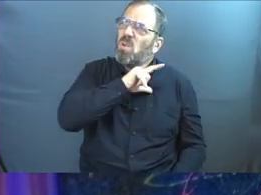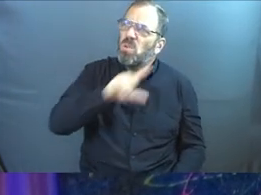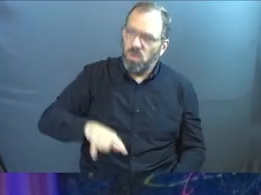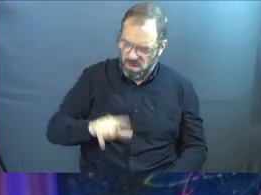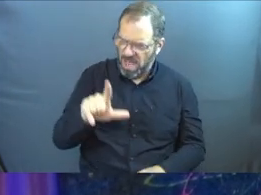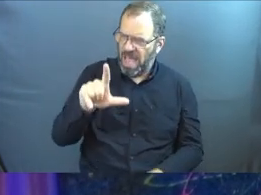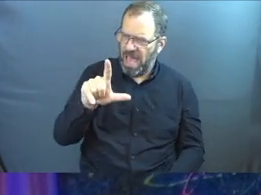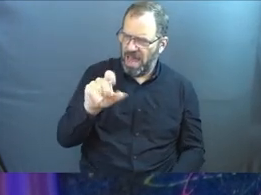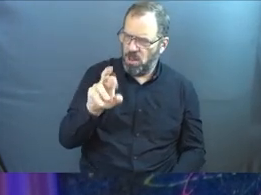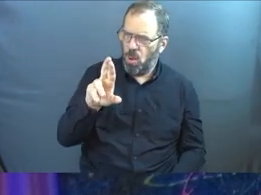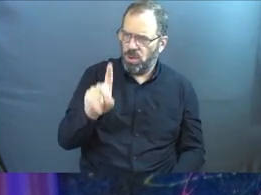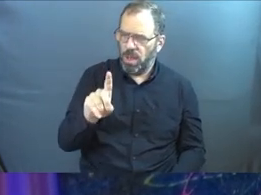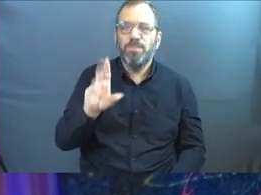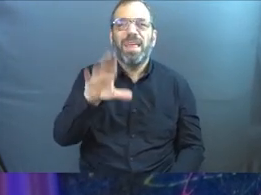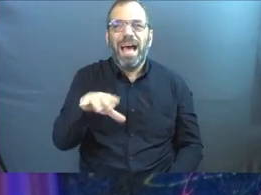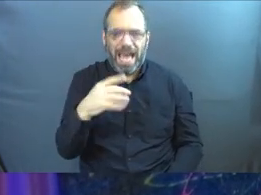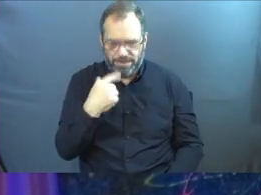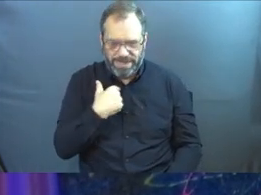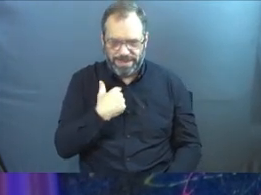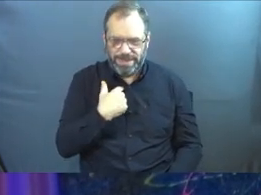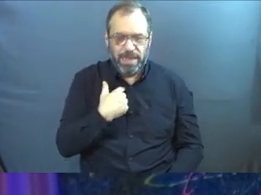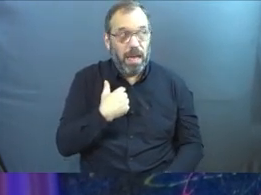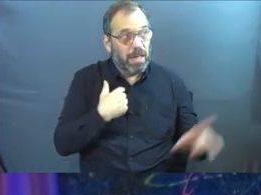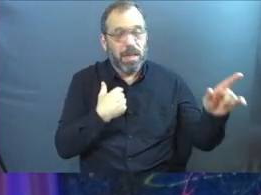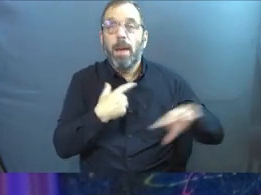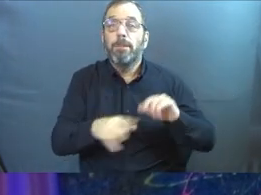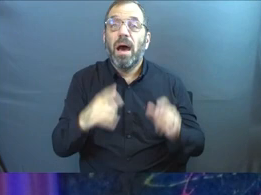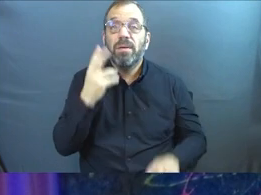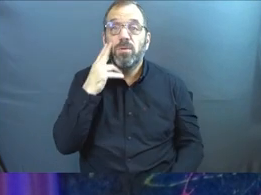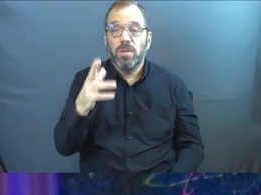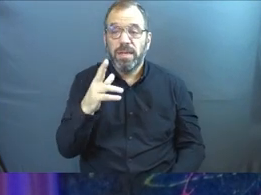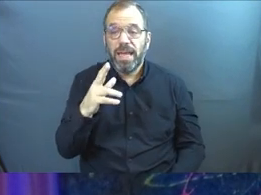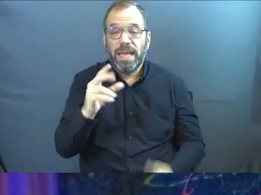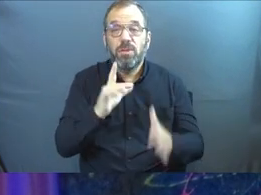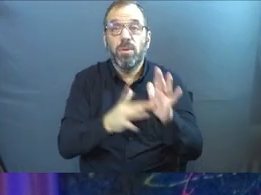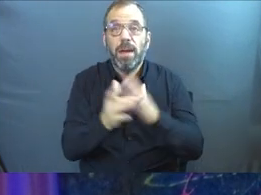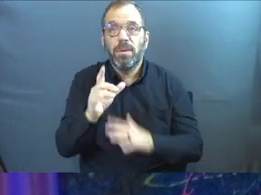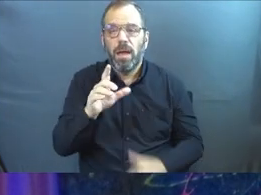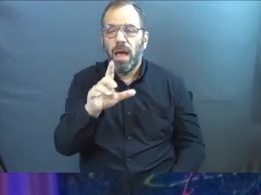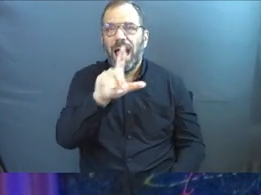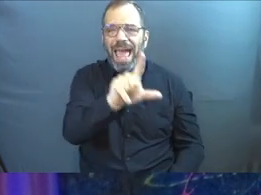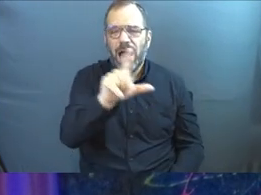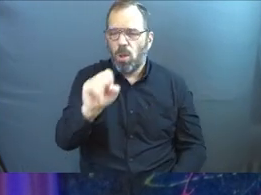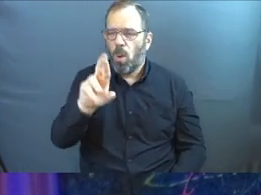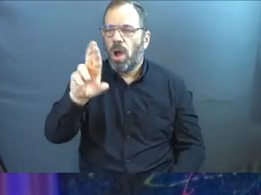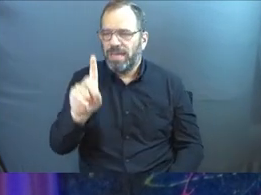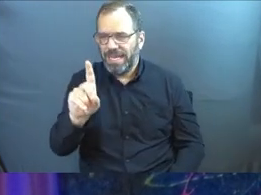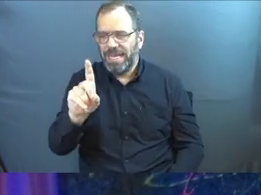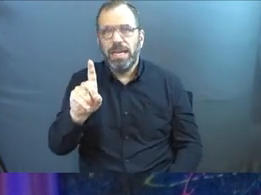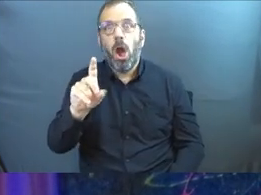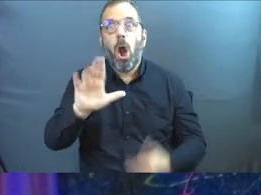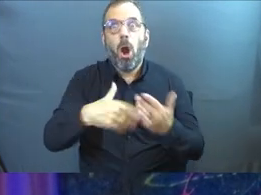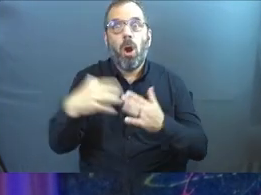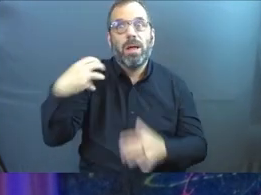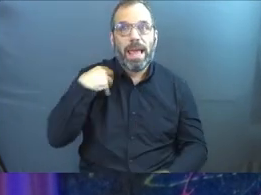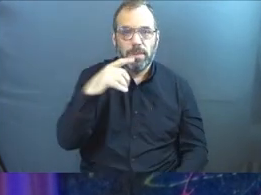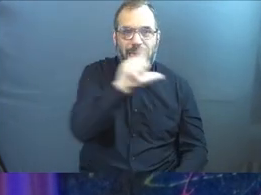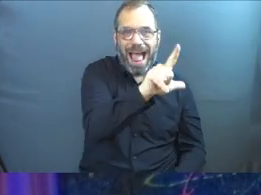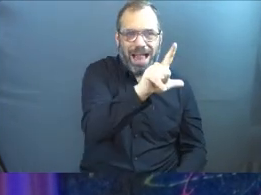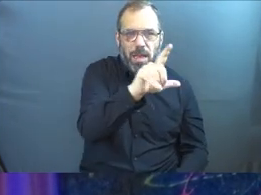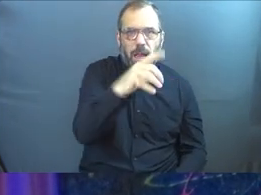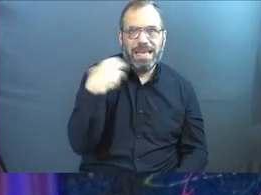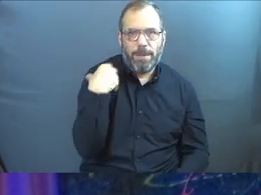there, if you look in your, I didn't do it up there on the screen, but if you look in your scripture, it's L-O-R-D, all caps. You know what that